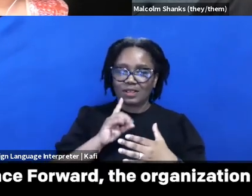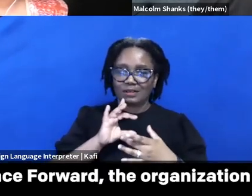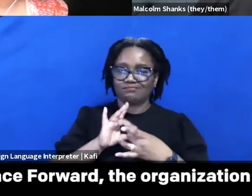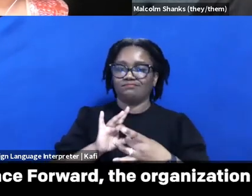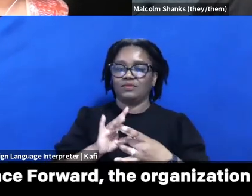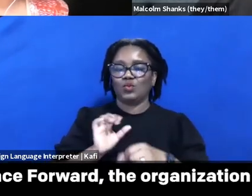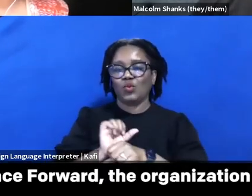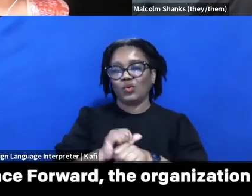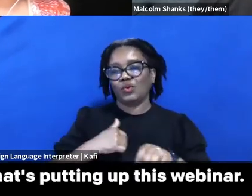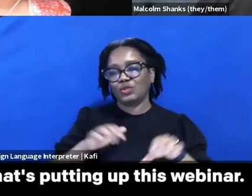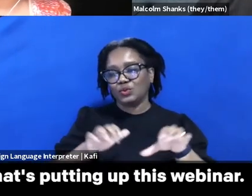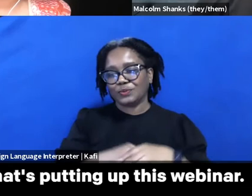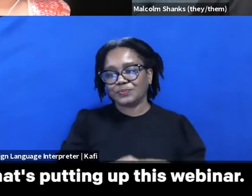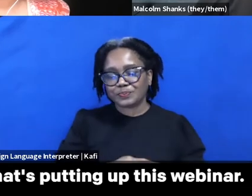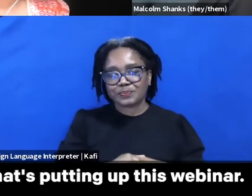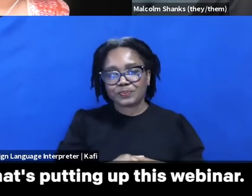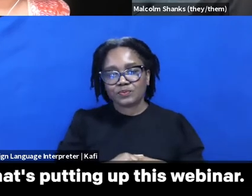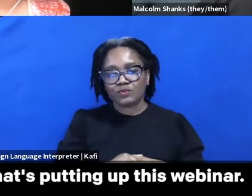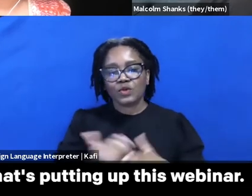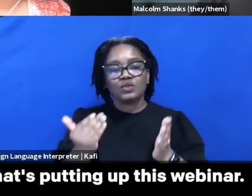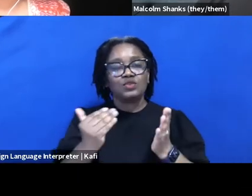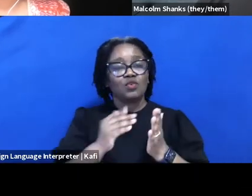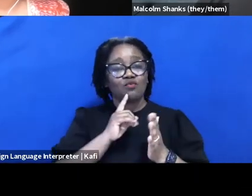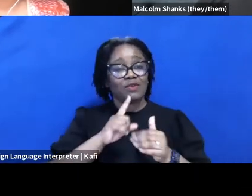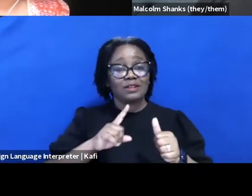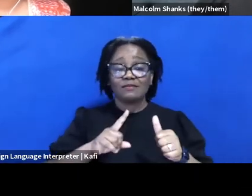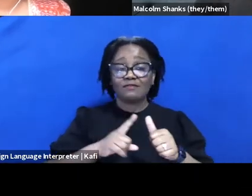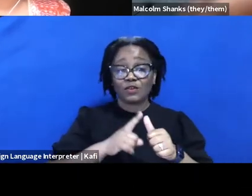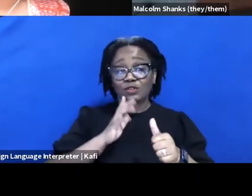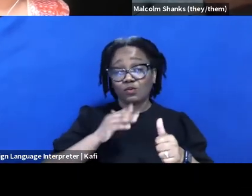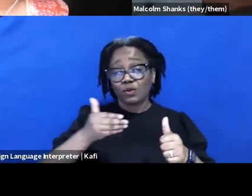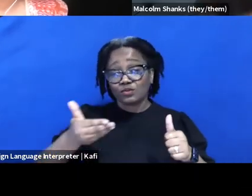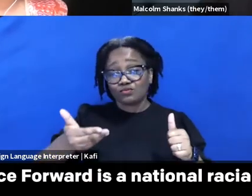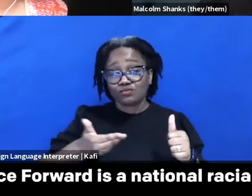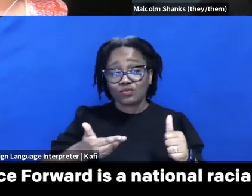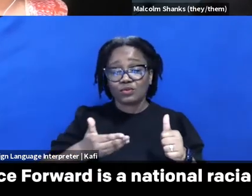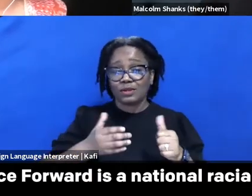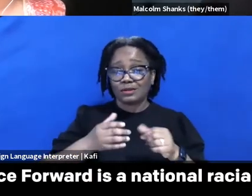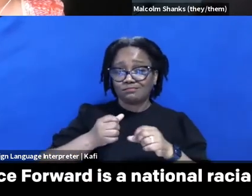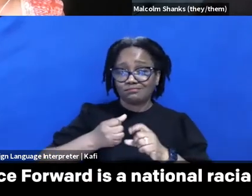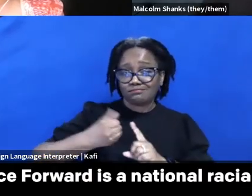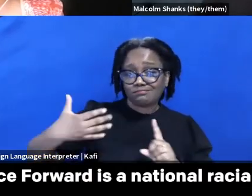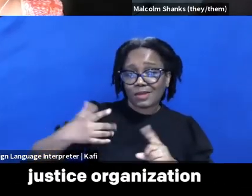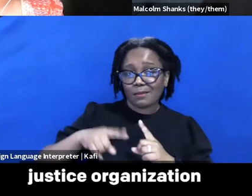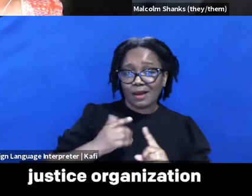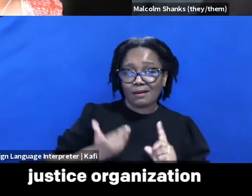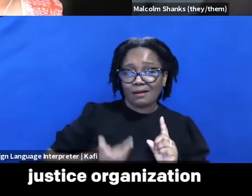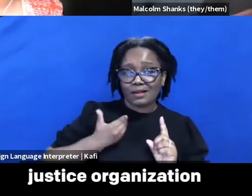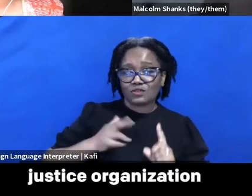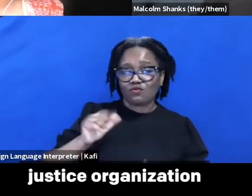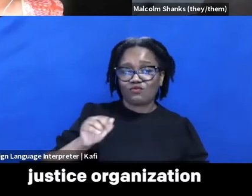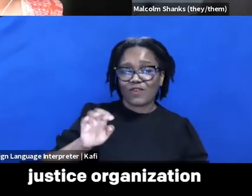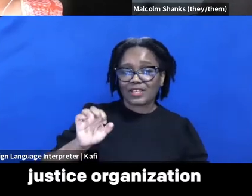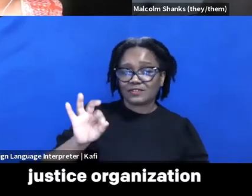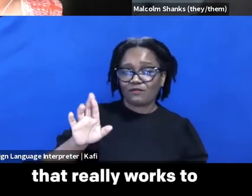introduce, Race Forward, the organization that's putting up this webinar. Race Forward is a